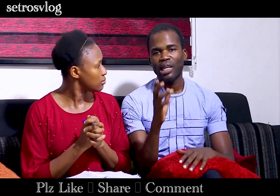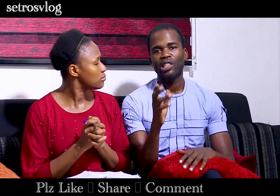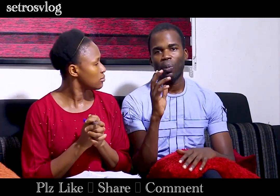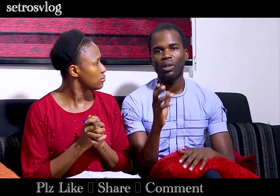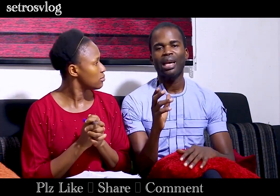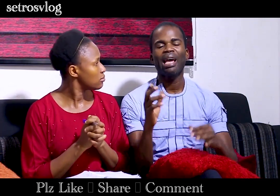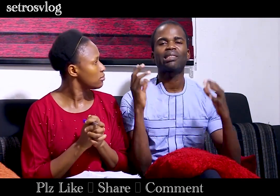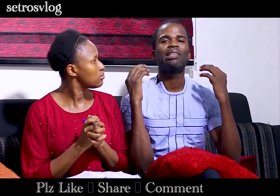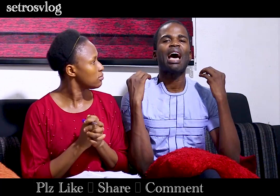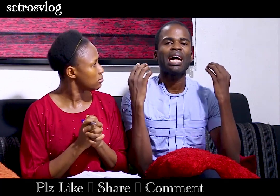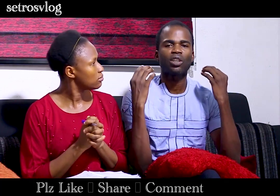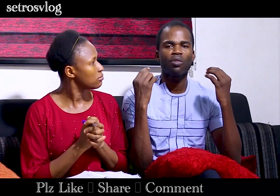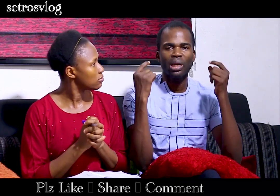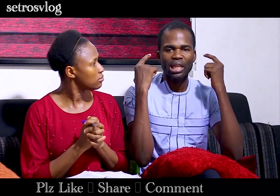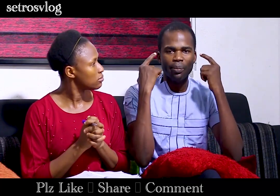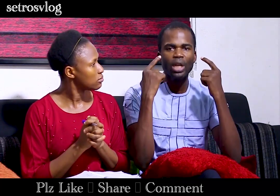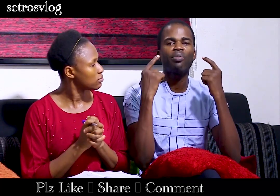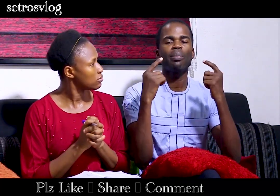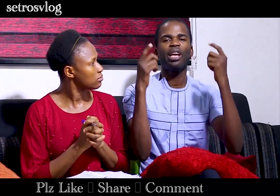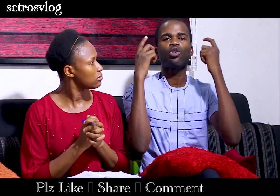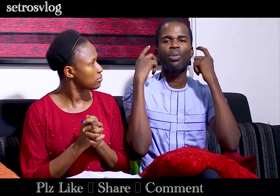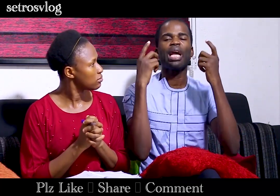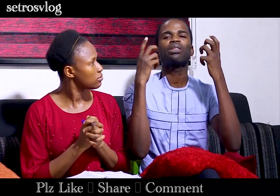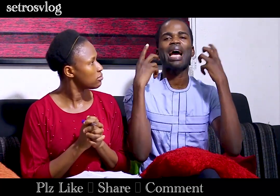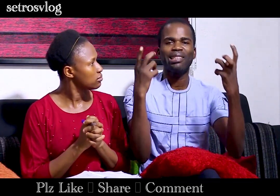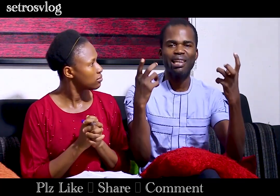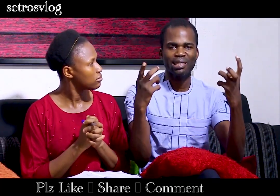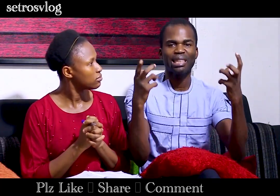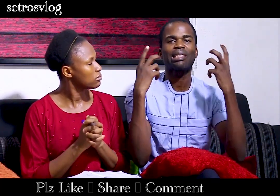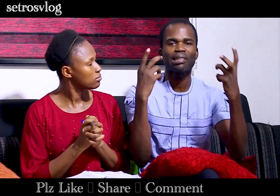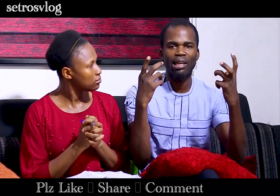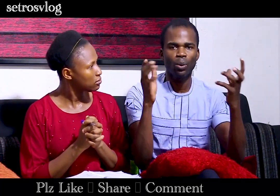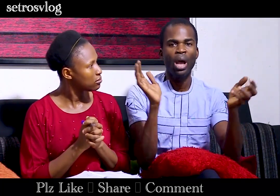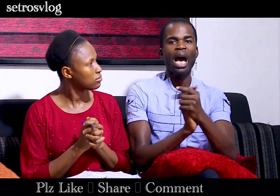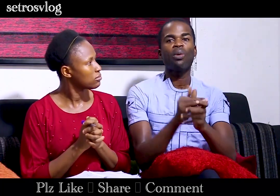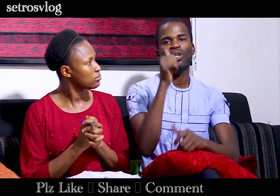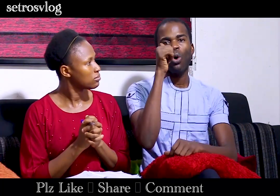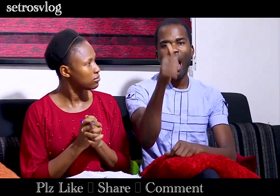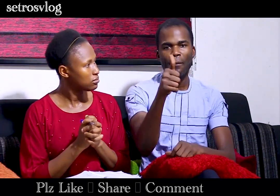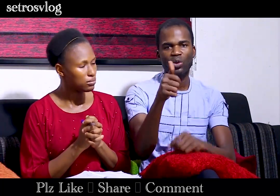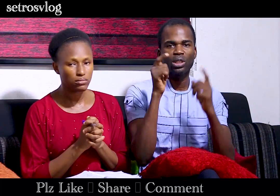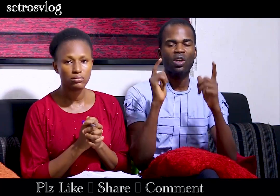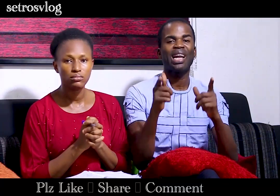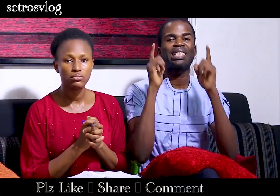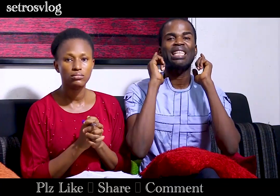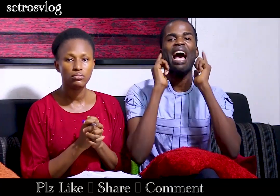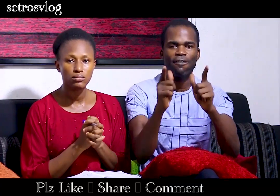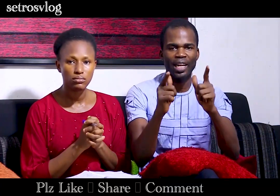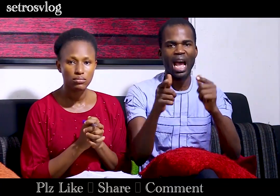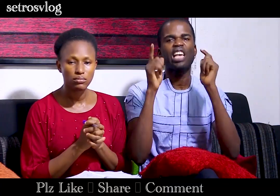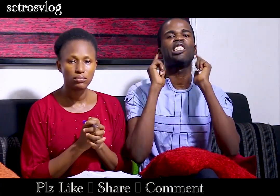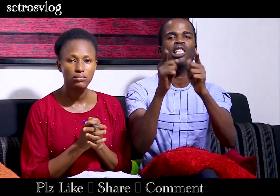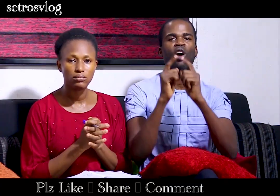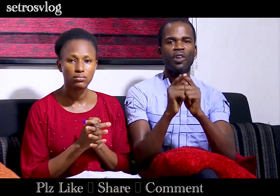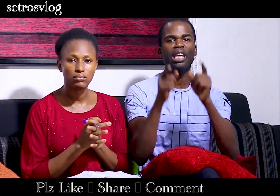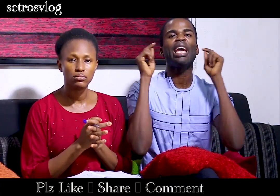there is challenges upon the heads, the heart of men and the brain of men begin to bring out ideas that are sellable. And we are so happy to discover that